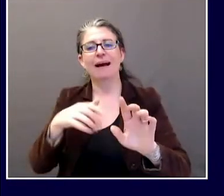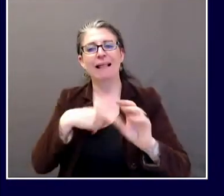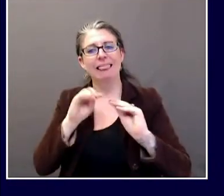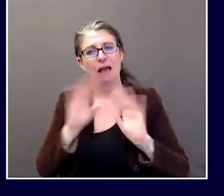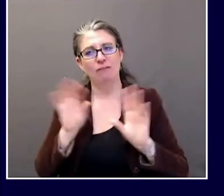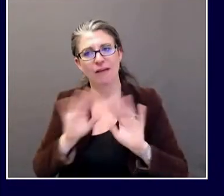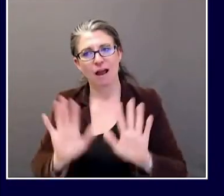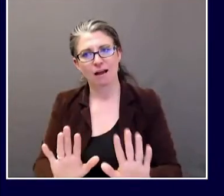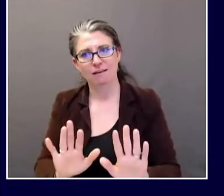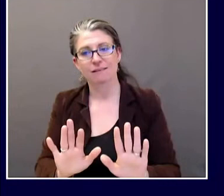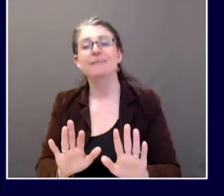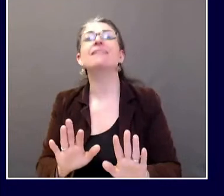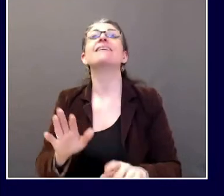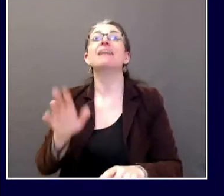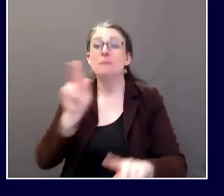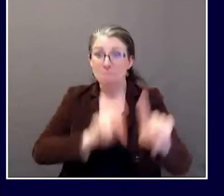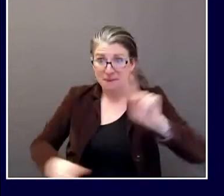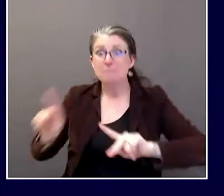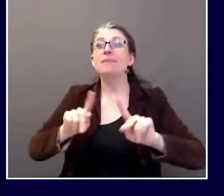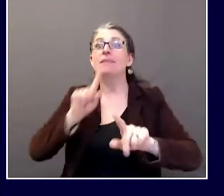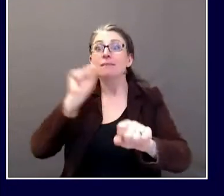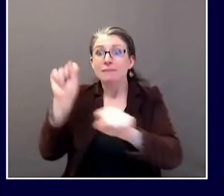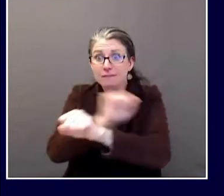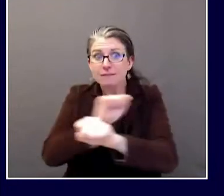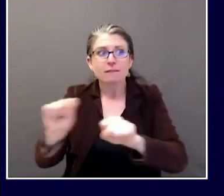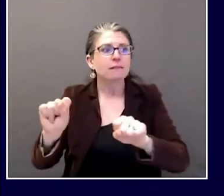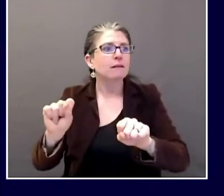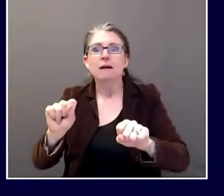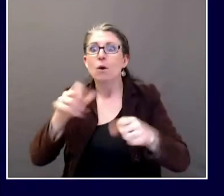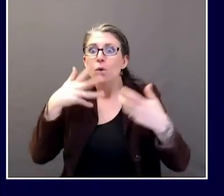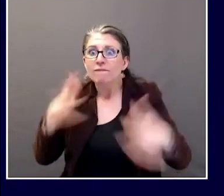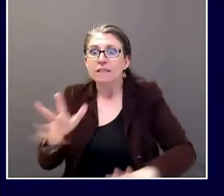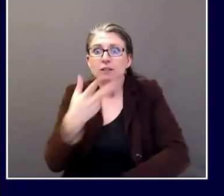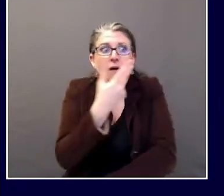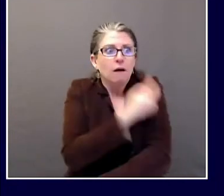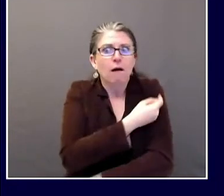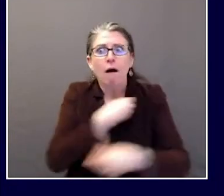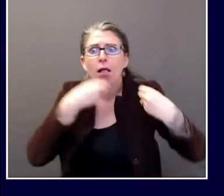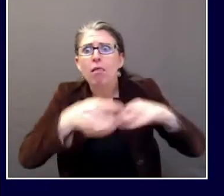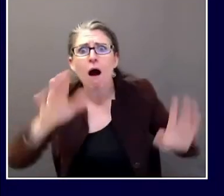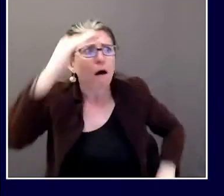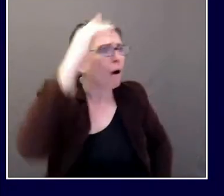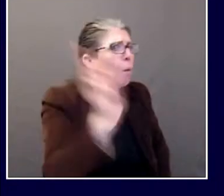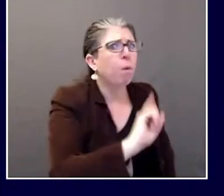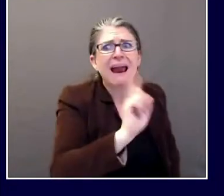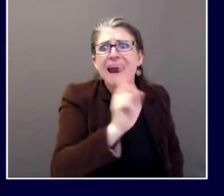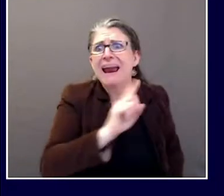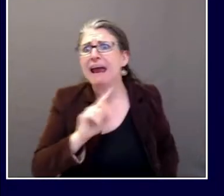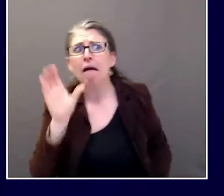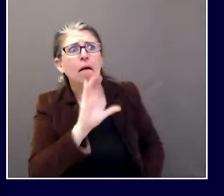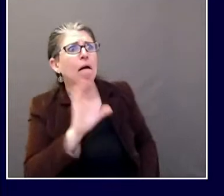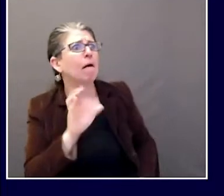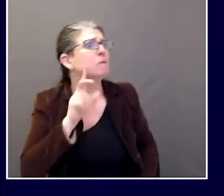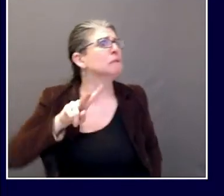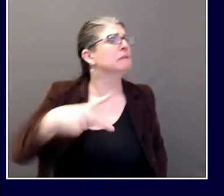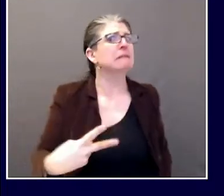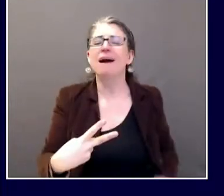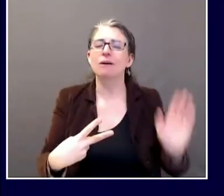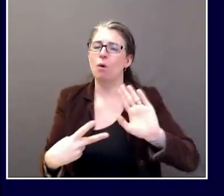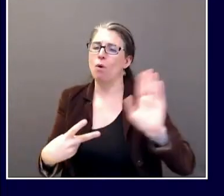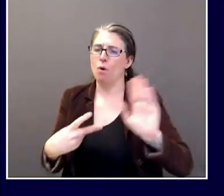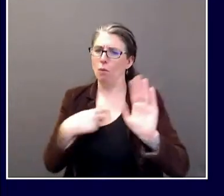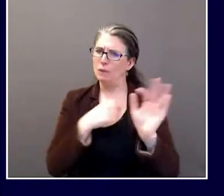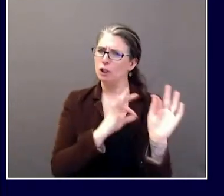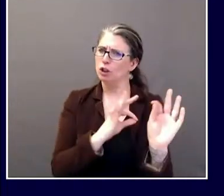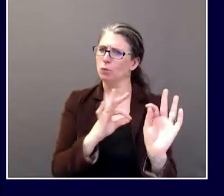track of it, but updating that list with the latest allocations would be, it would be a spreadsheet with a couple